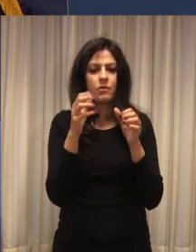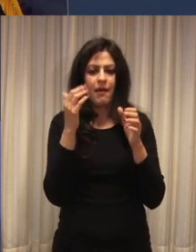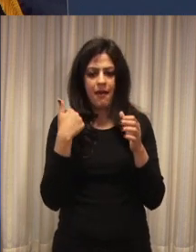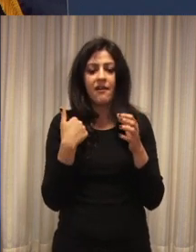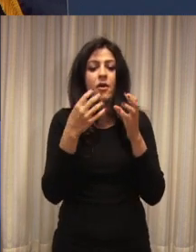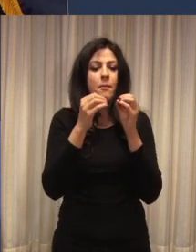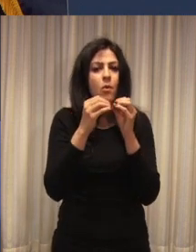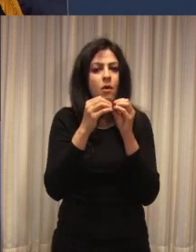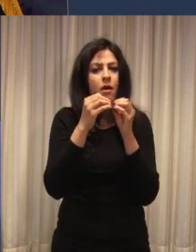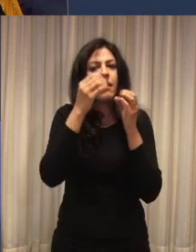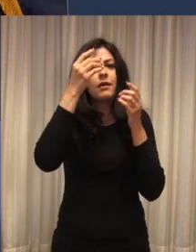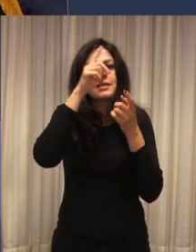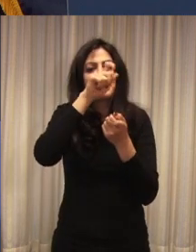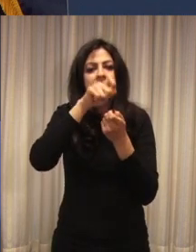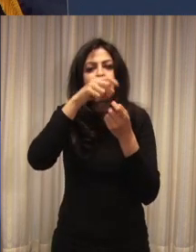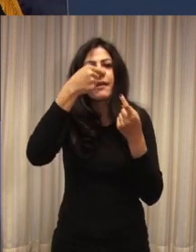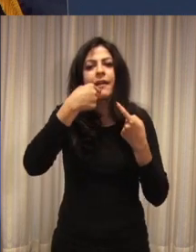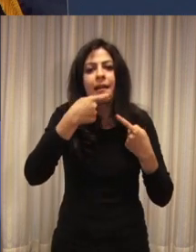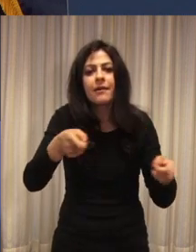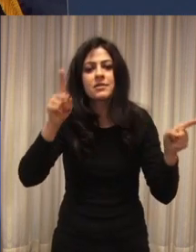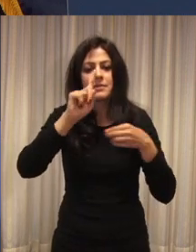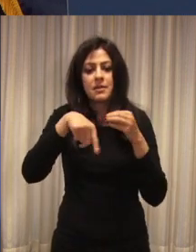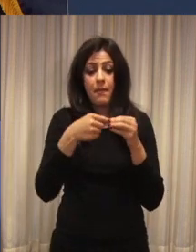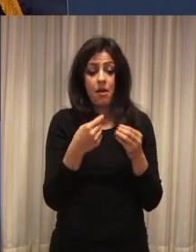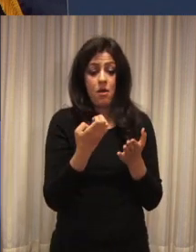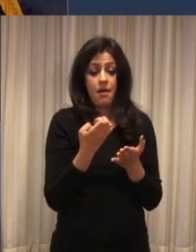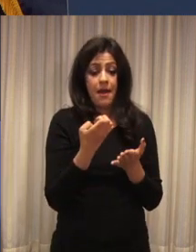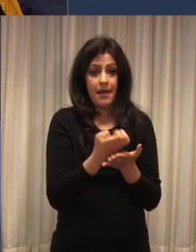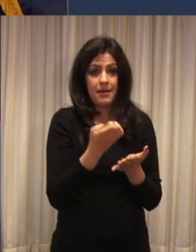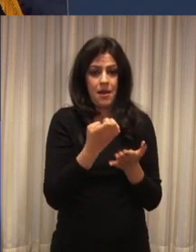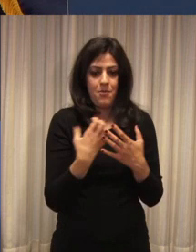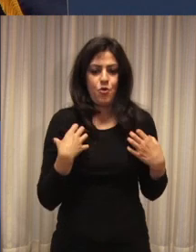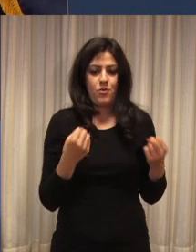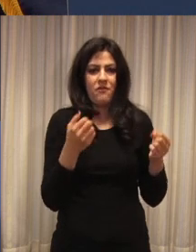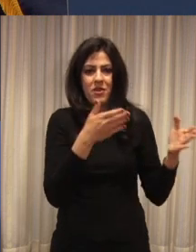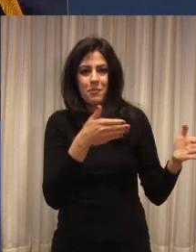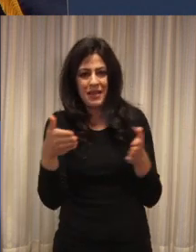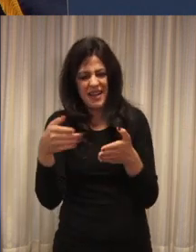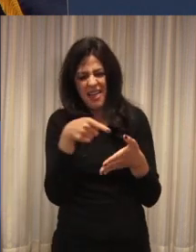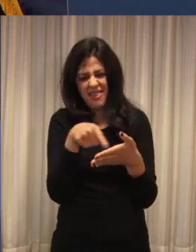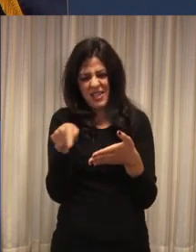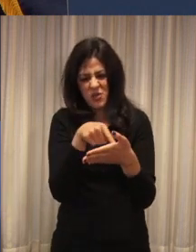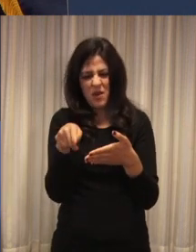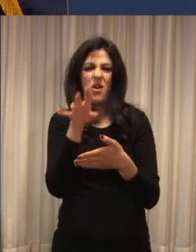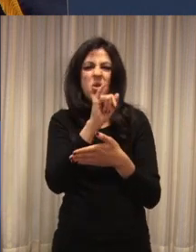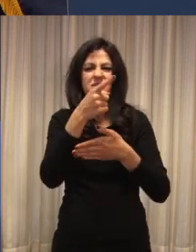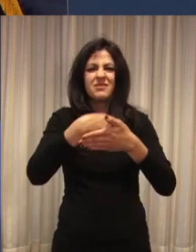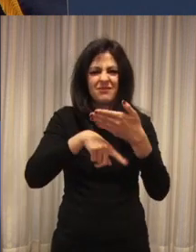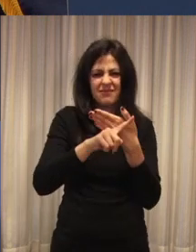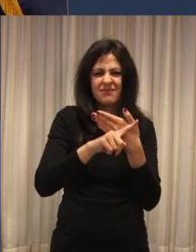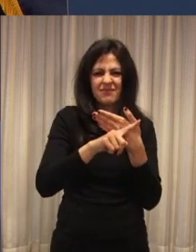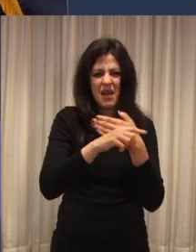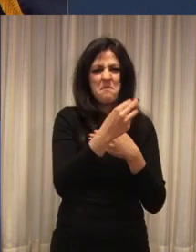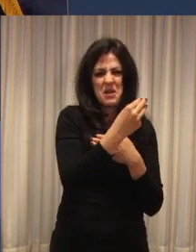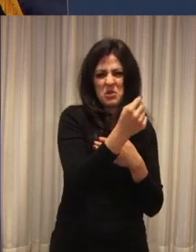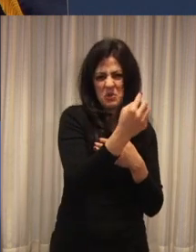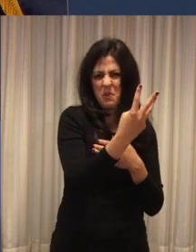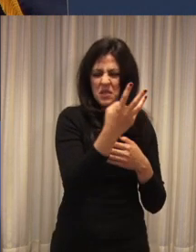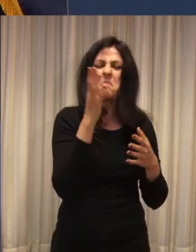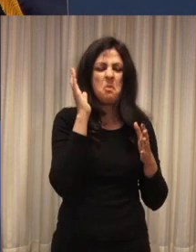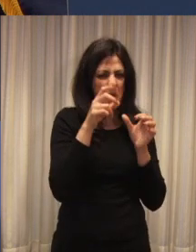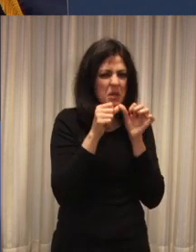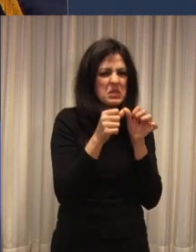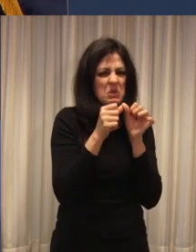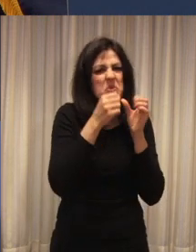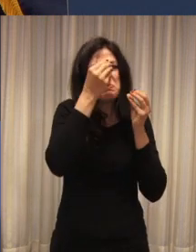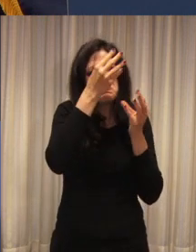specific announcements about our economic recovery plans throughout this week and into next week. As we continue to roll